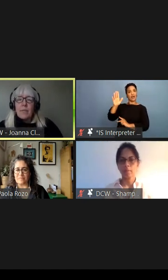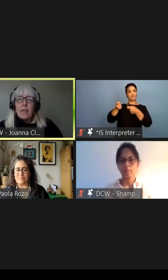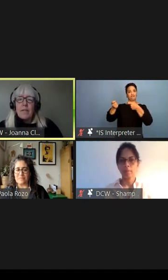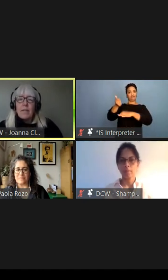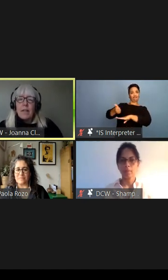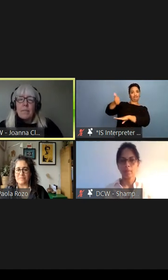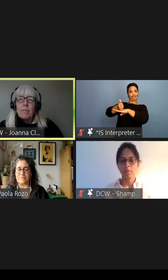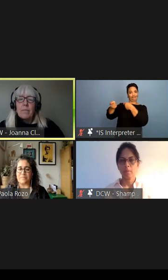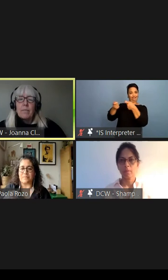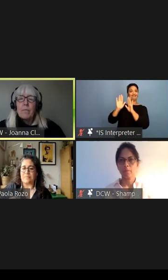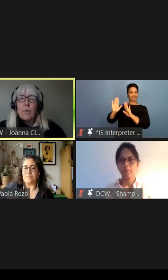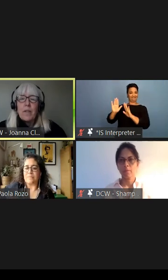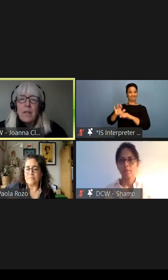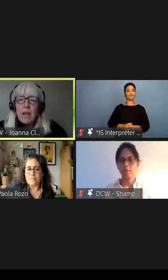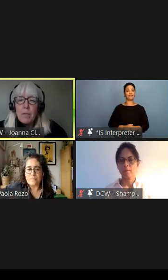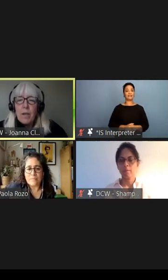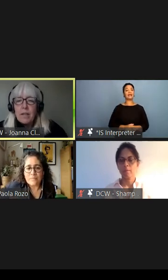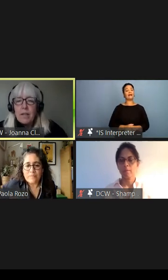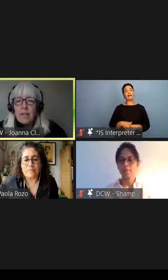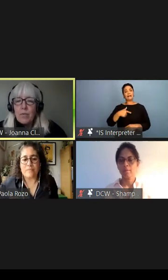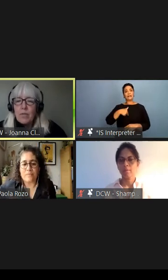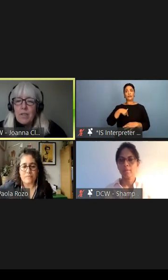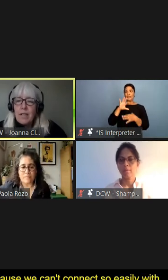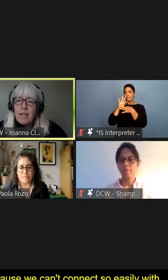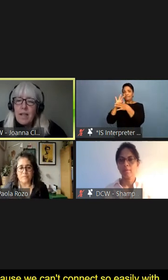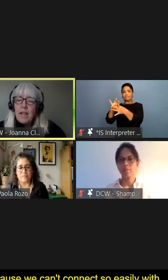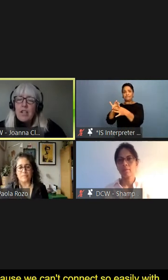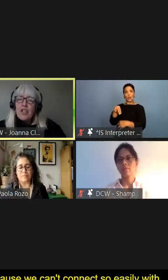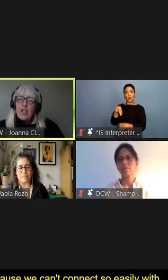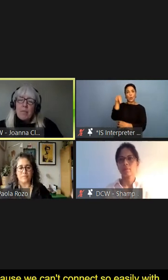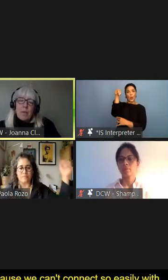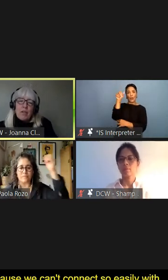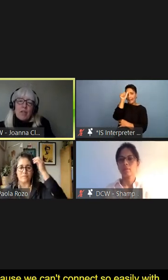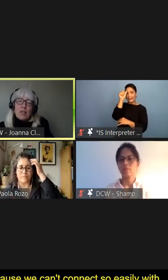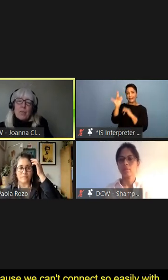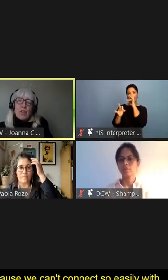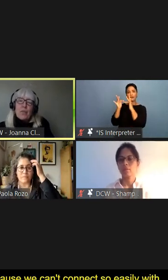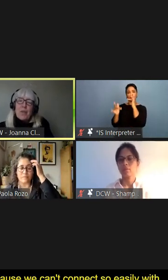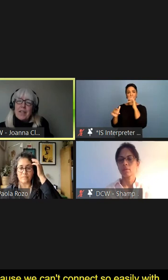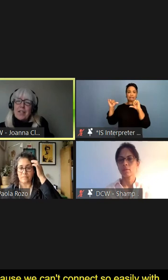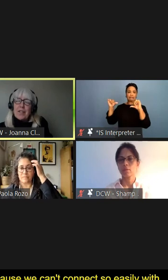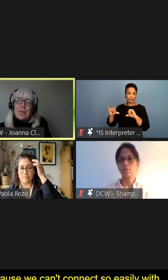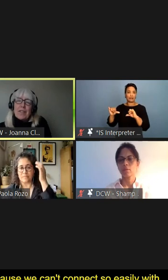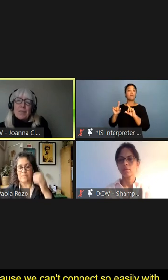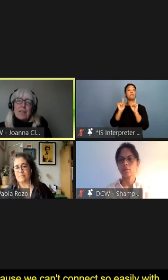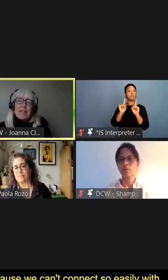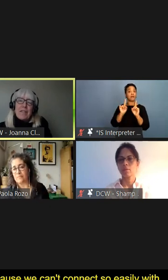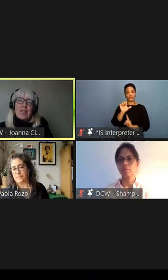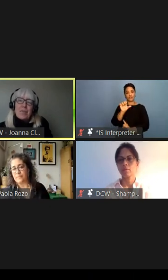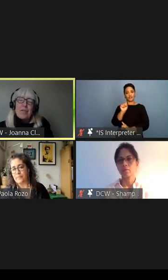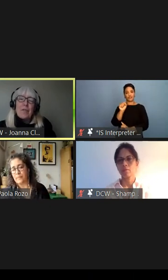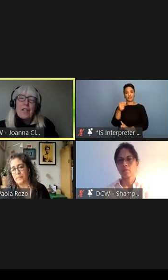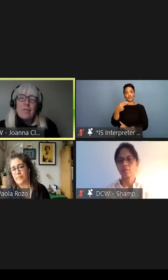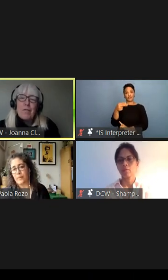easily with our partners in Northern India, Shampa, who has worked with us with Deaf